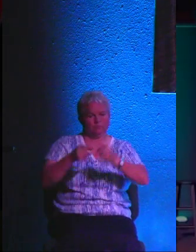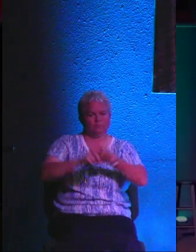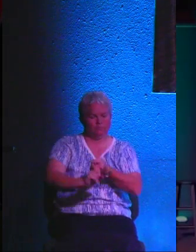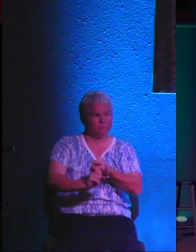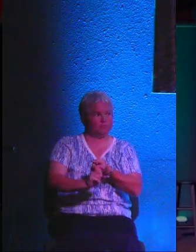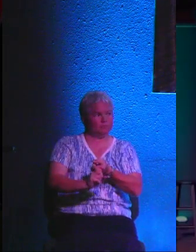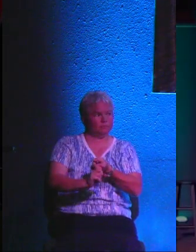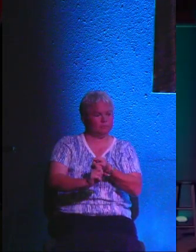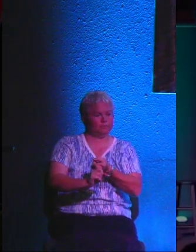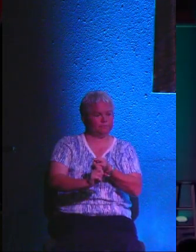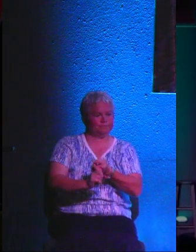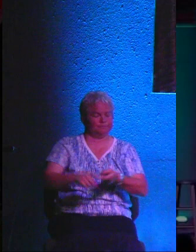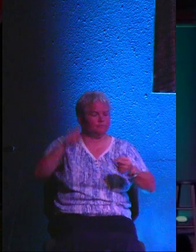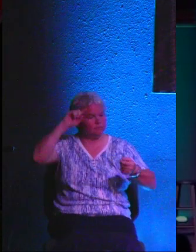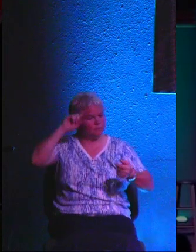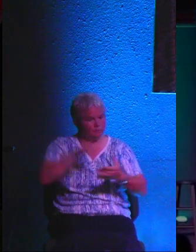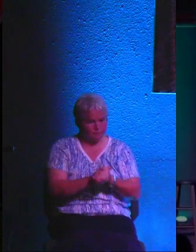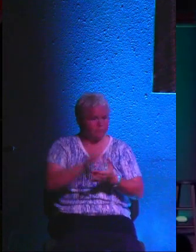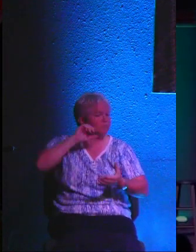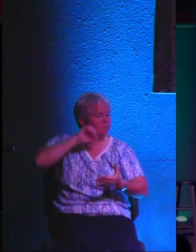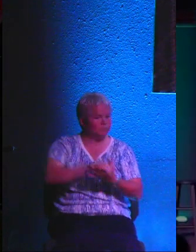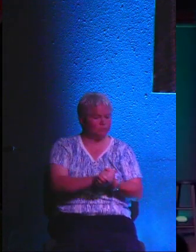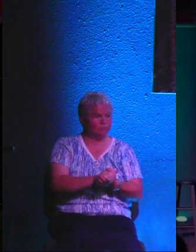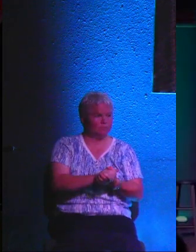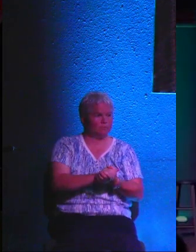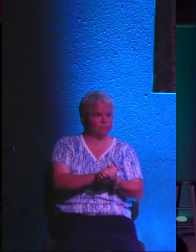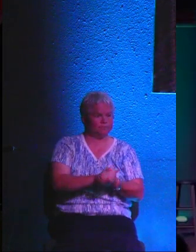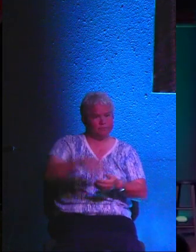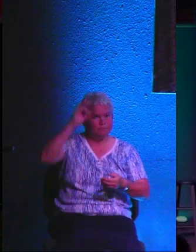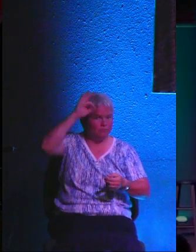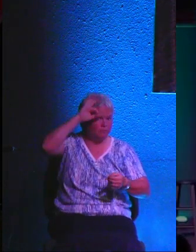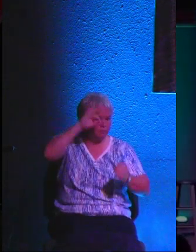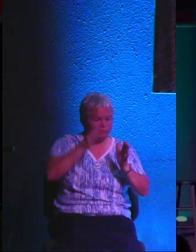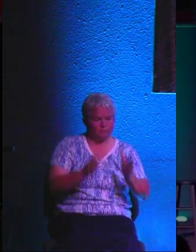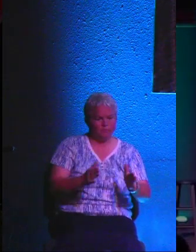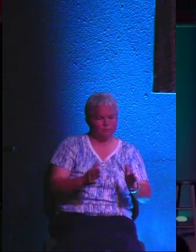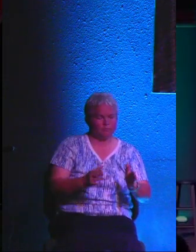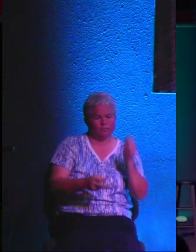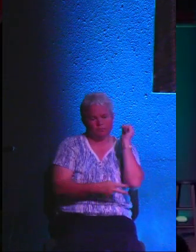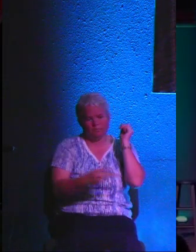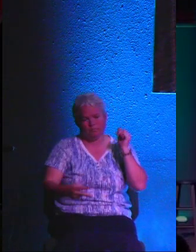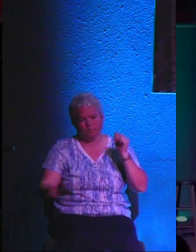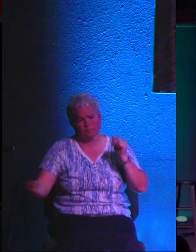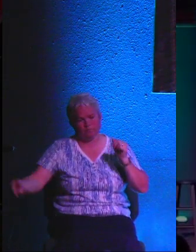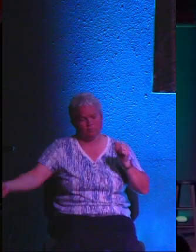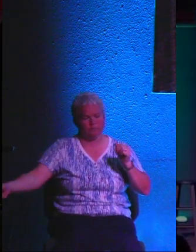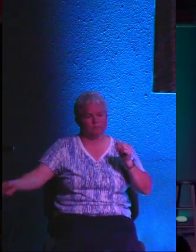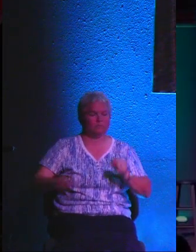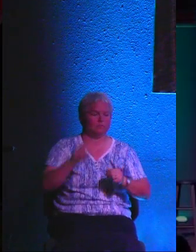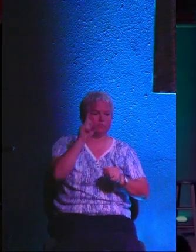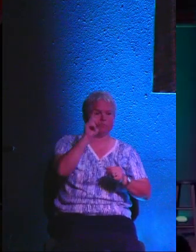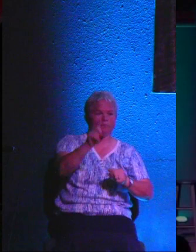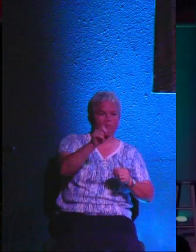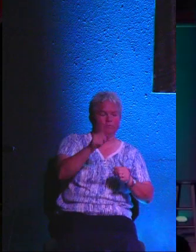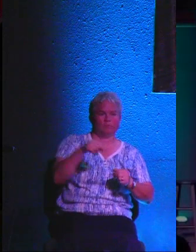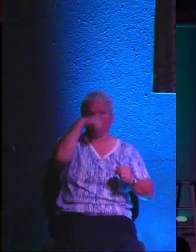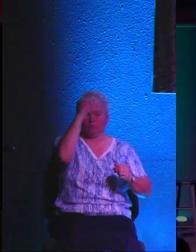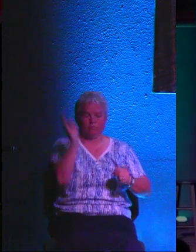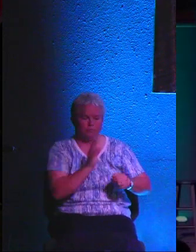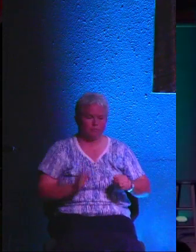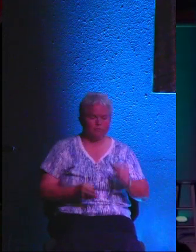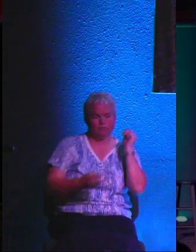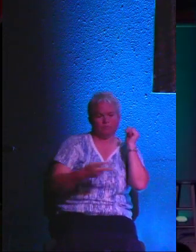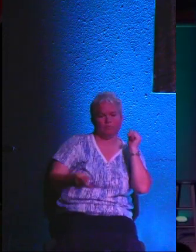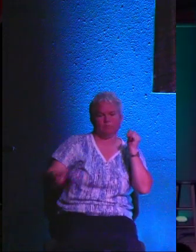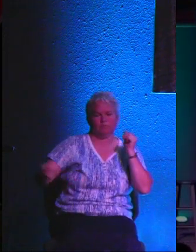friends are going to fail you. Your spouse is going to fail you. Your pastor's going to fail you. But the one thing that will never